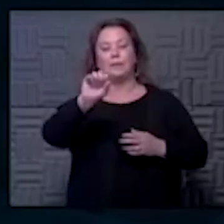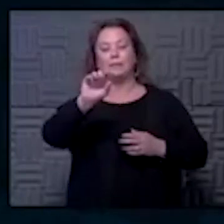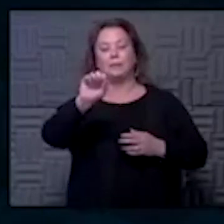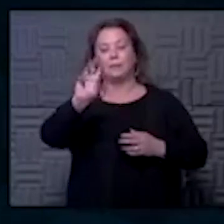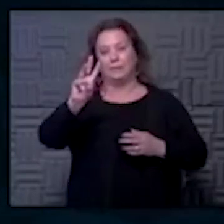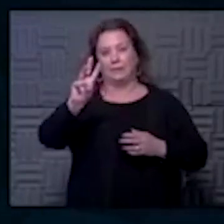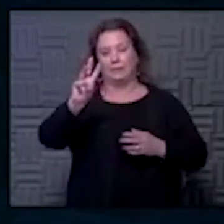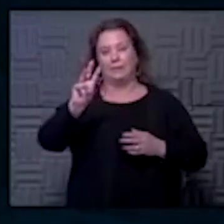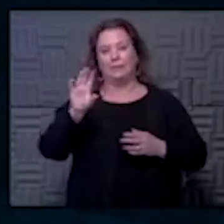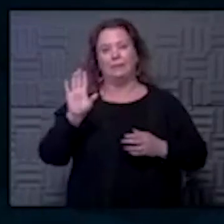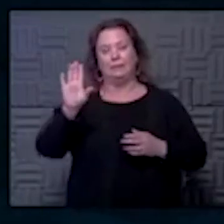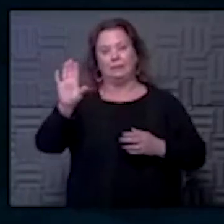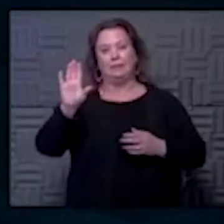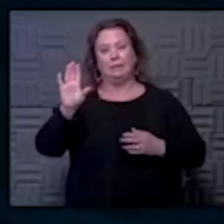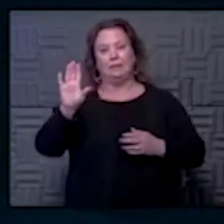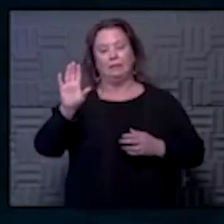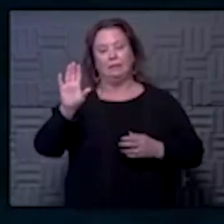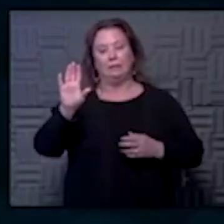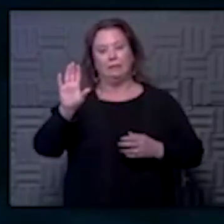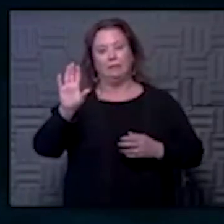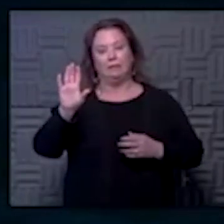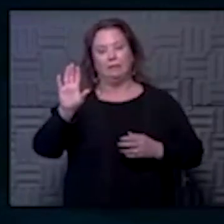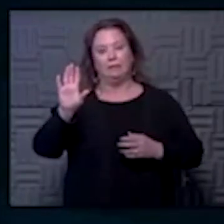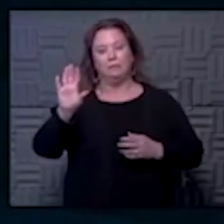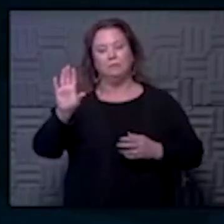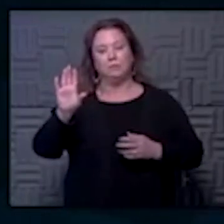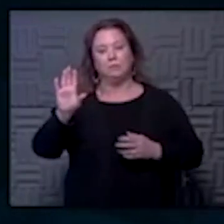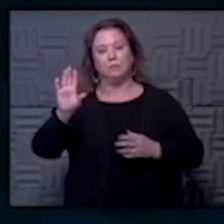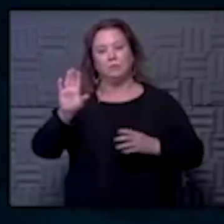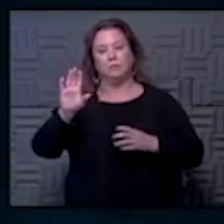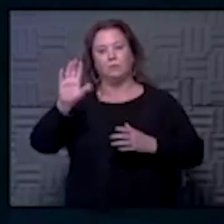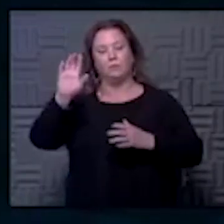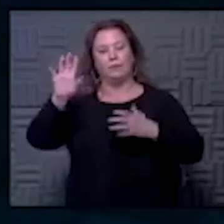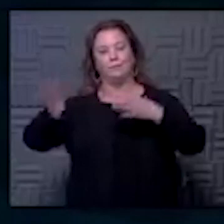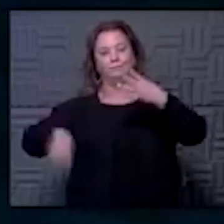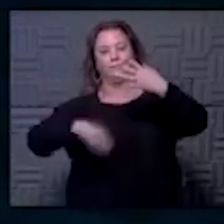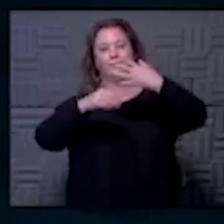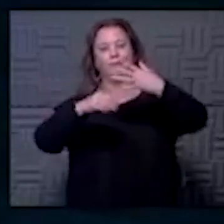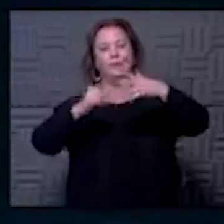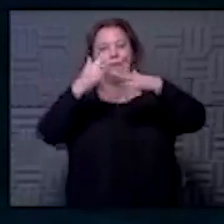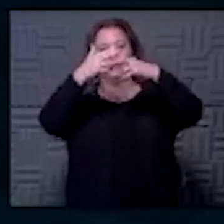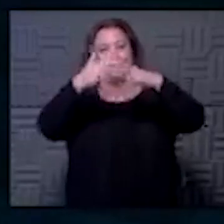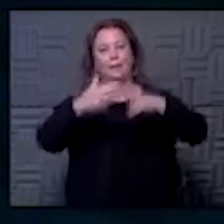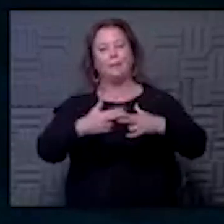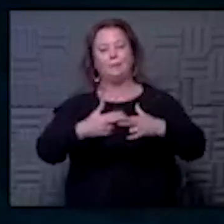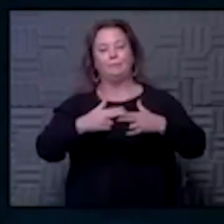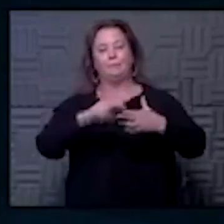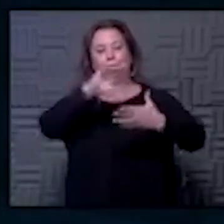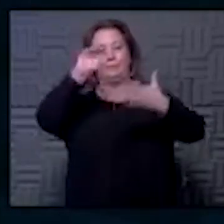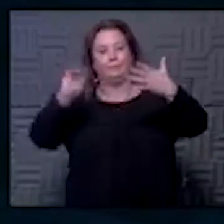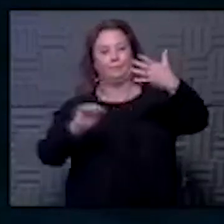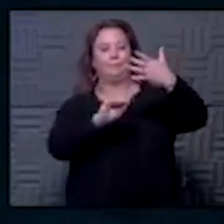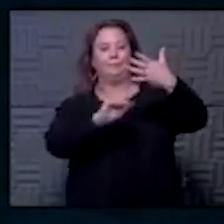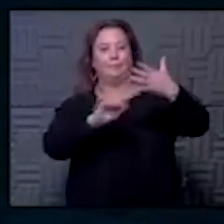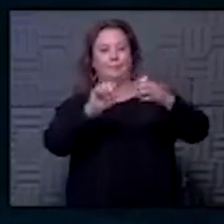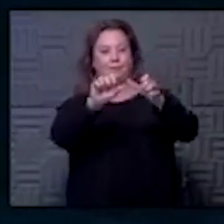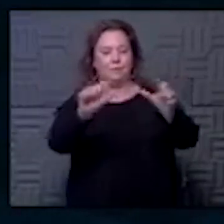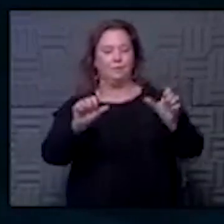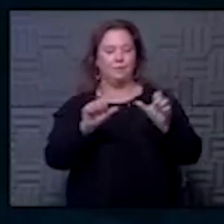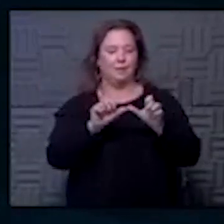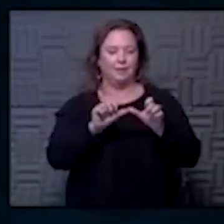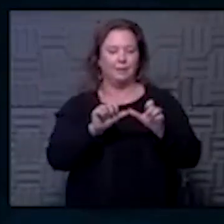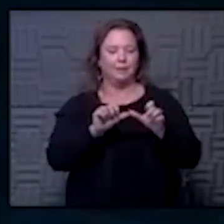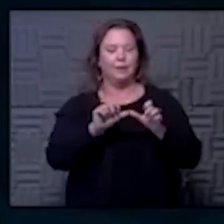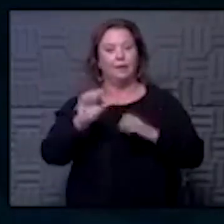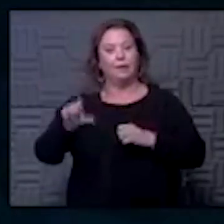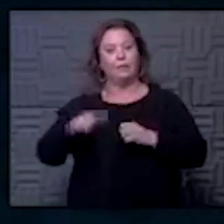913-574-3006. This will allow us to get you up in the line and get you into one of our slots at one of our sites. The